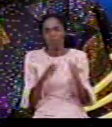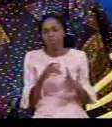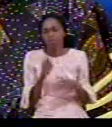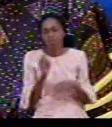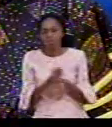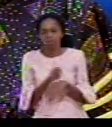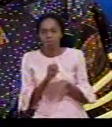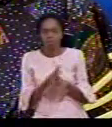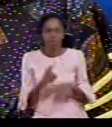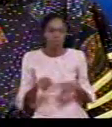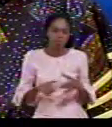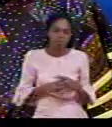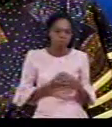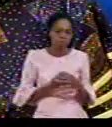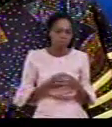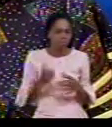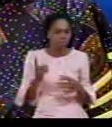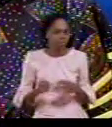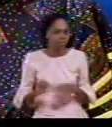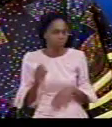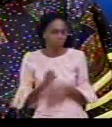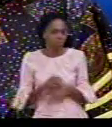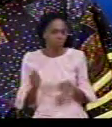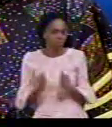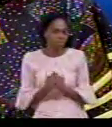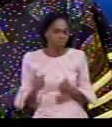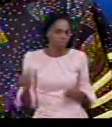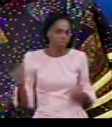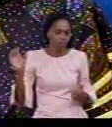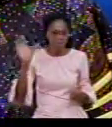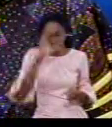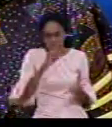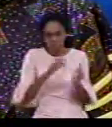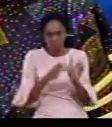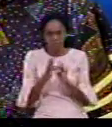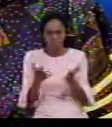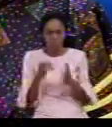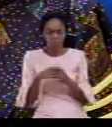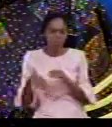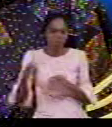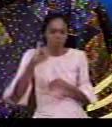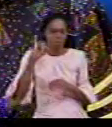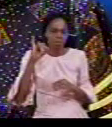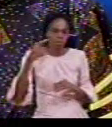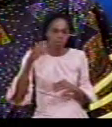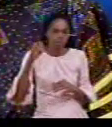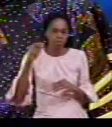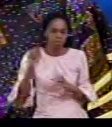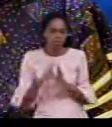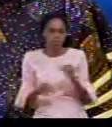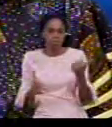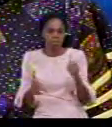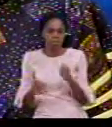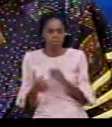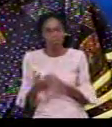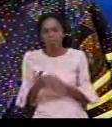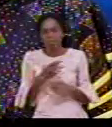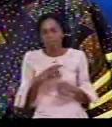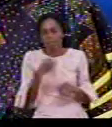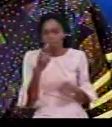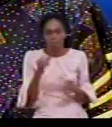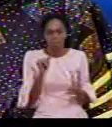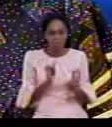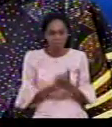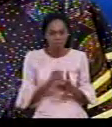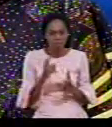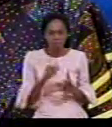from the scripture in the book of Genesis chapter 18, verse 10. And he said that you are here, young man, you are here, couple, that you are